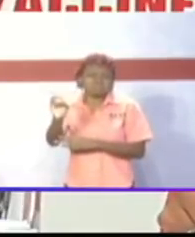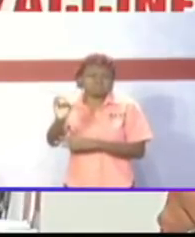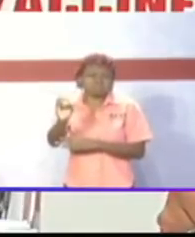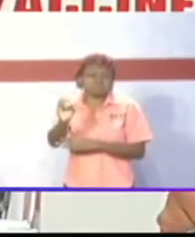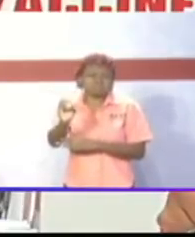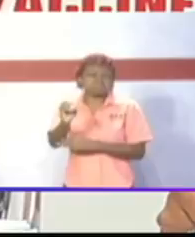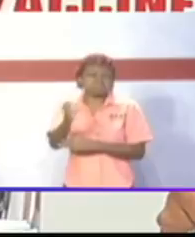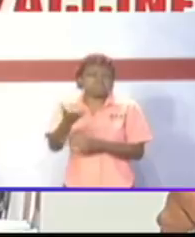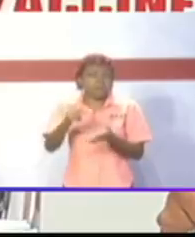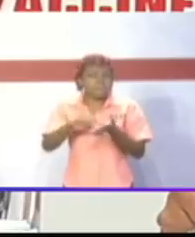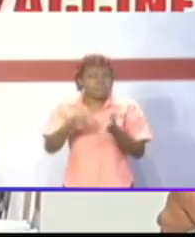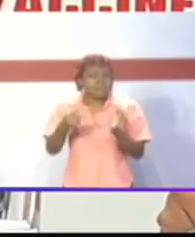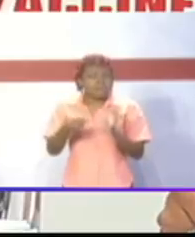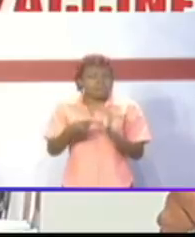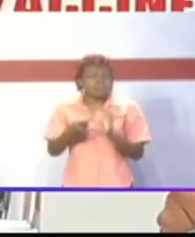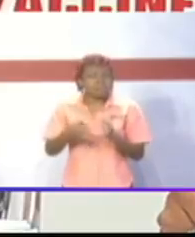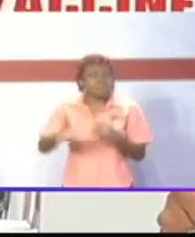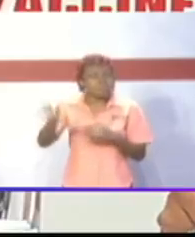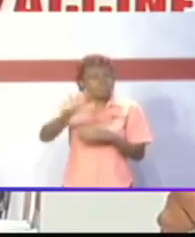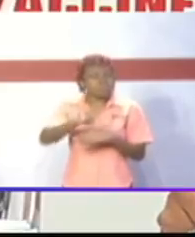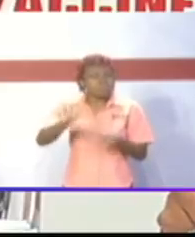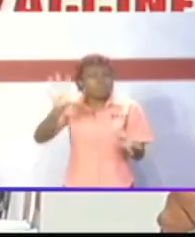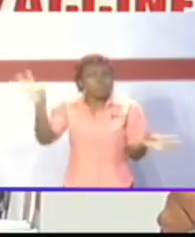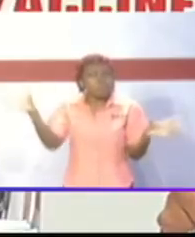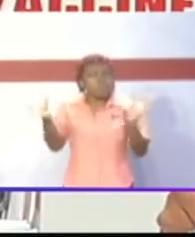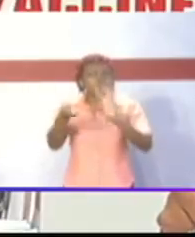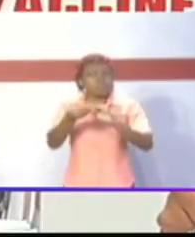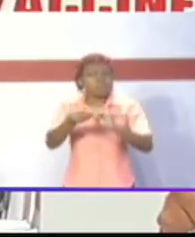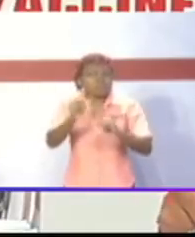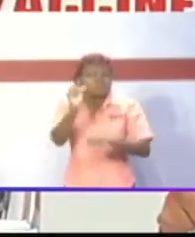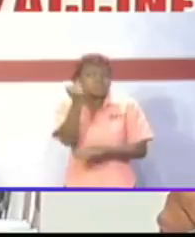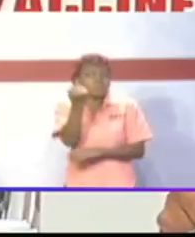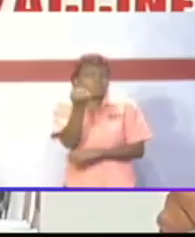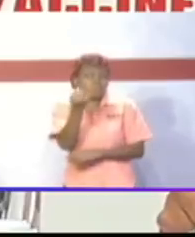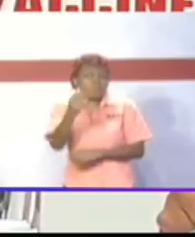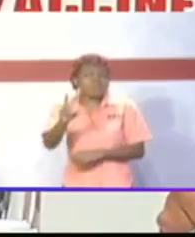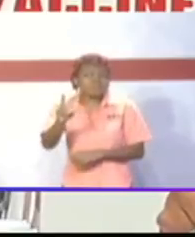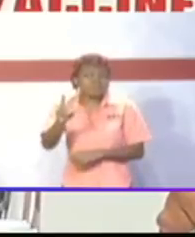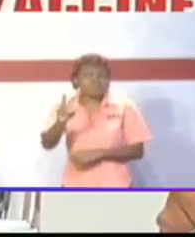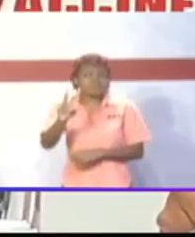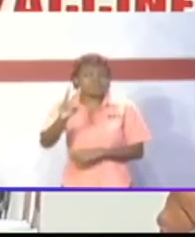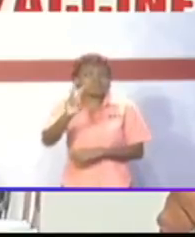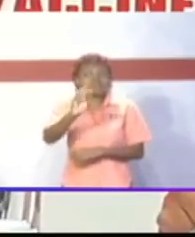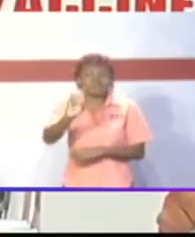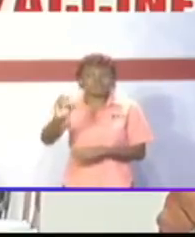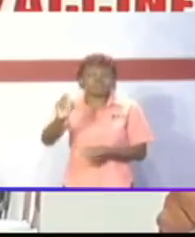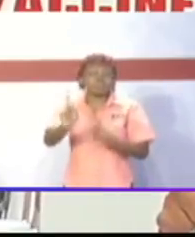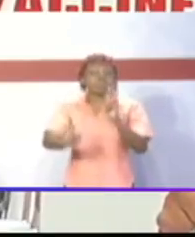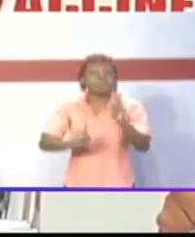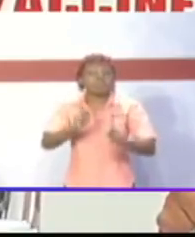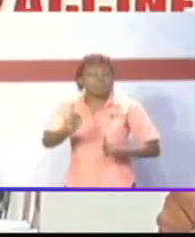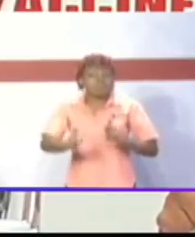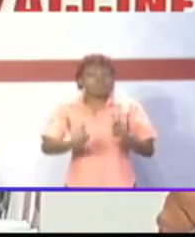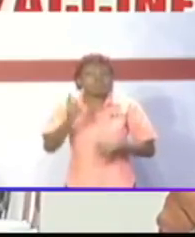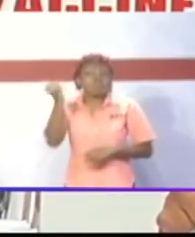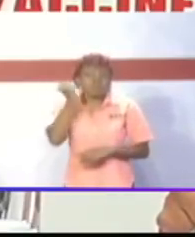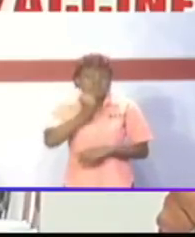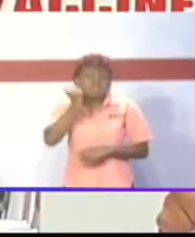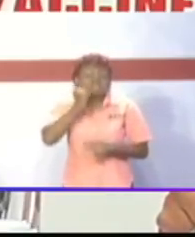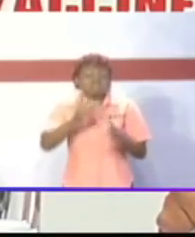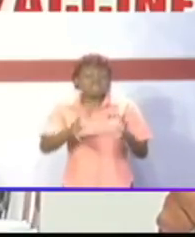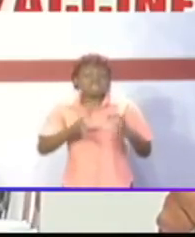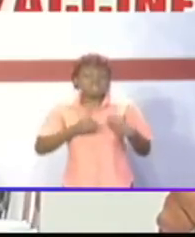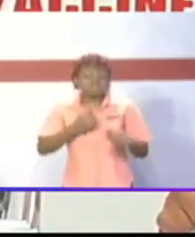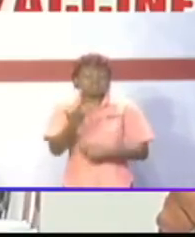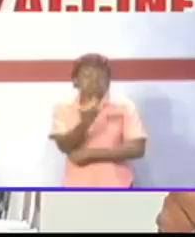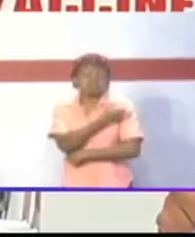of people accessing the first dose of a 2-dose vaccine on their way to being fully vaccinated, and the Johnson & Johnson